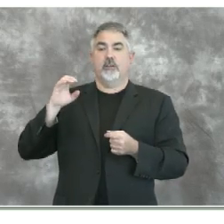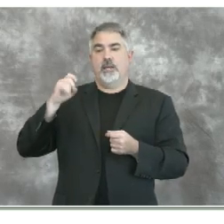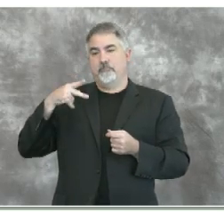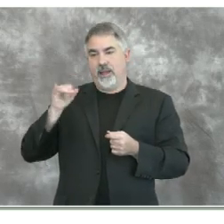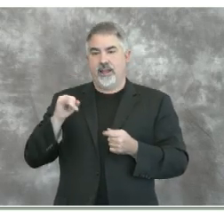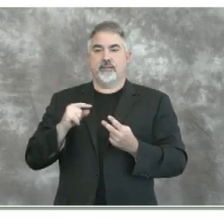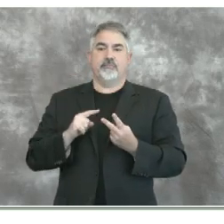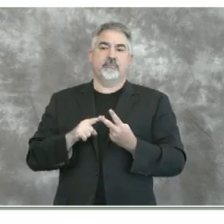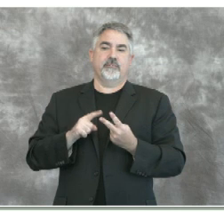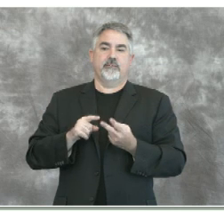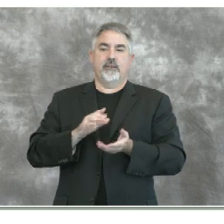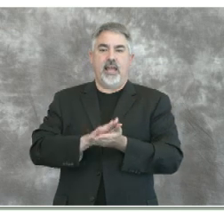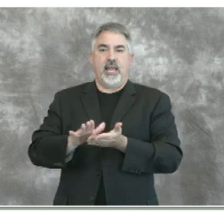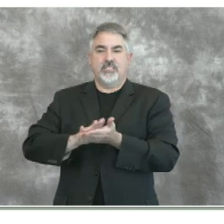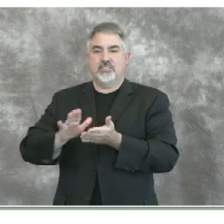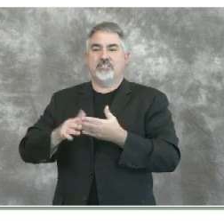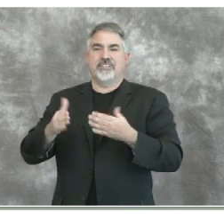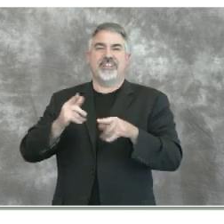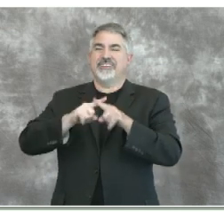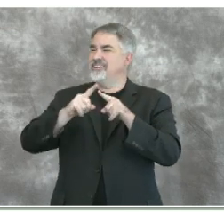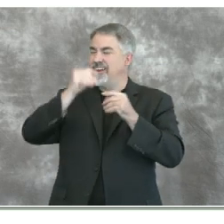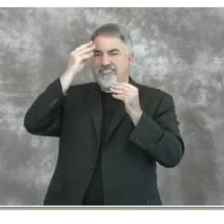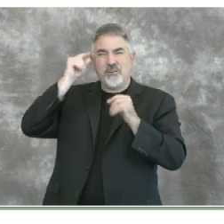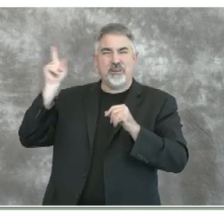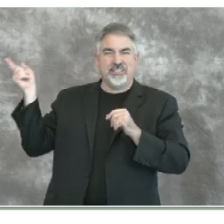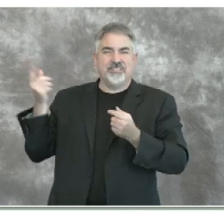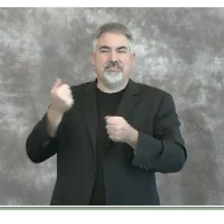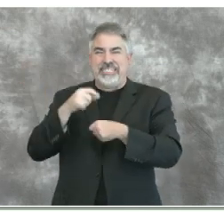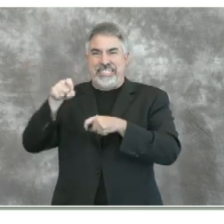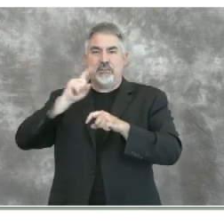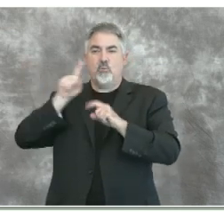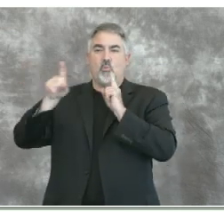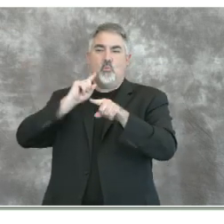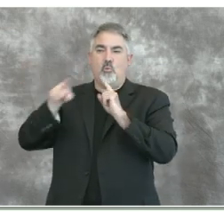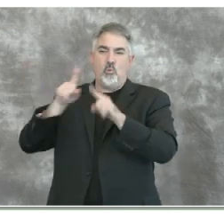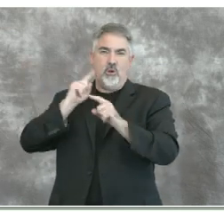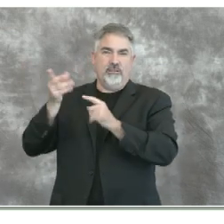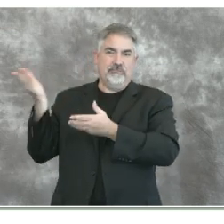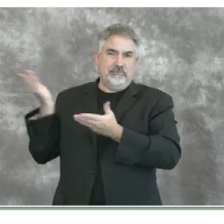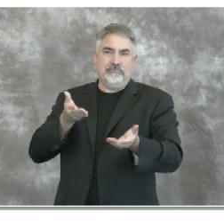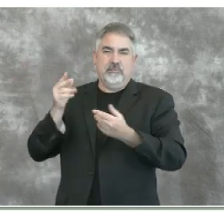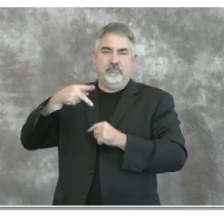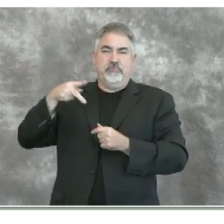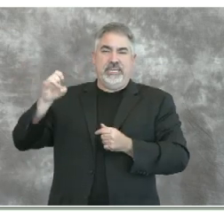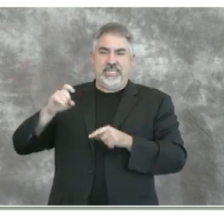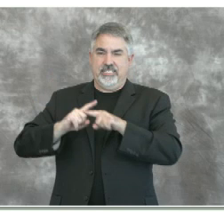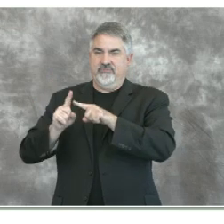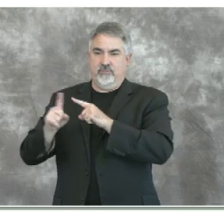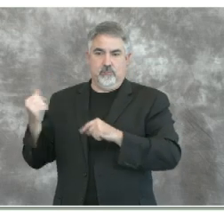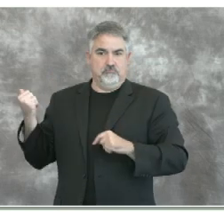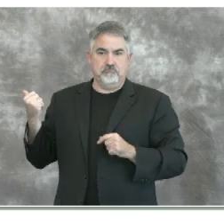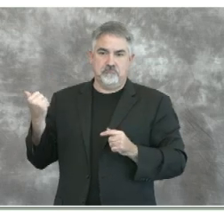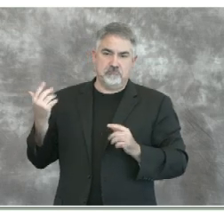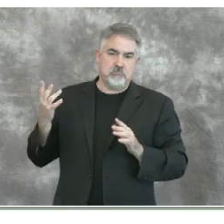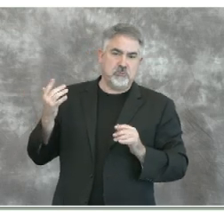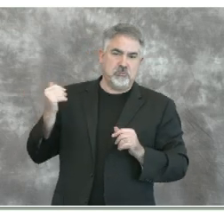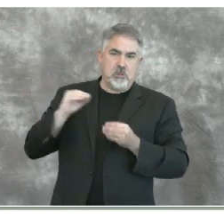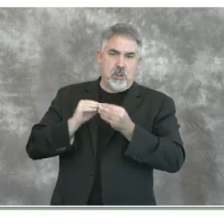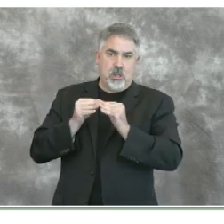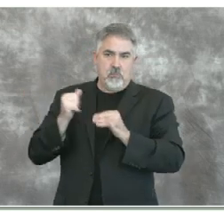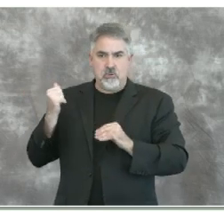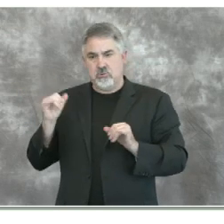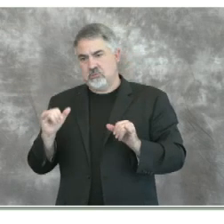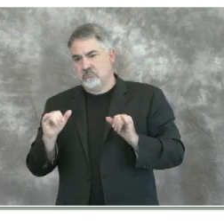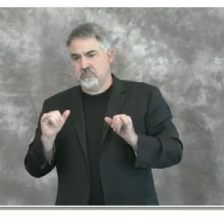and increase in hand washing stations that have been deployed. Our number of portable toilets distributed remains flat. On our personal protective